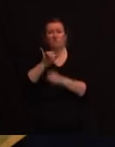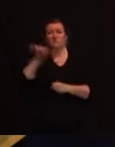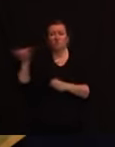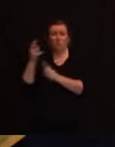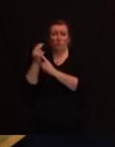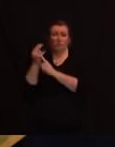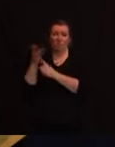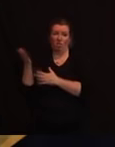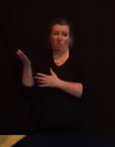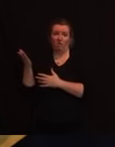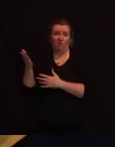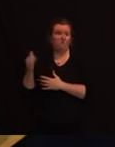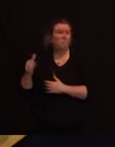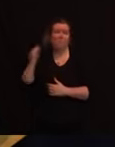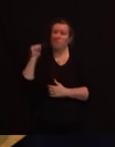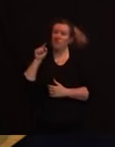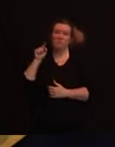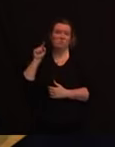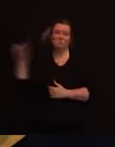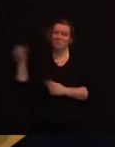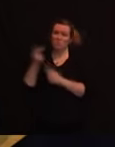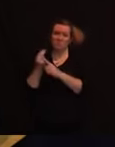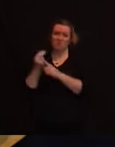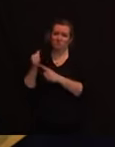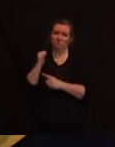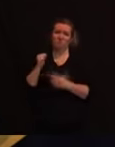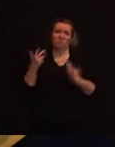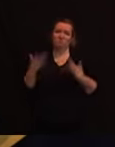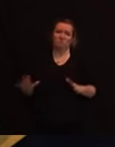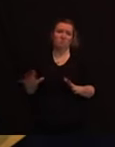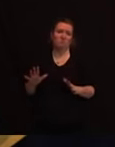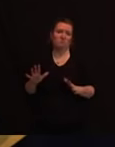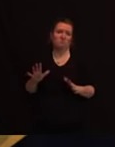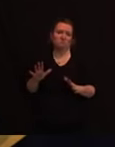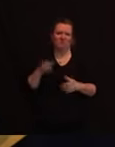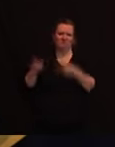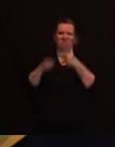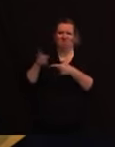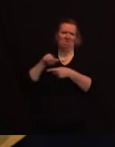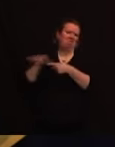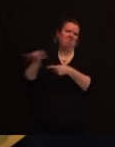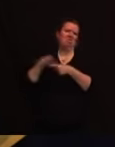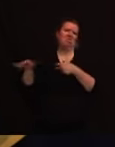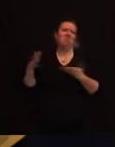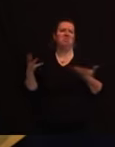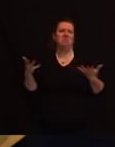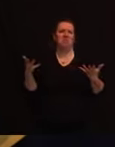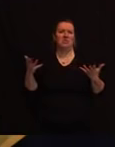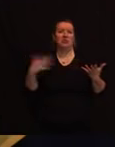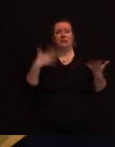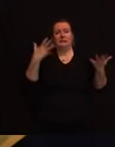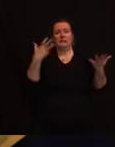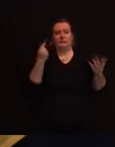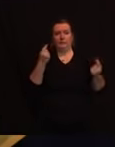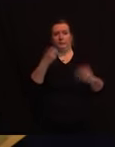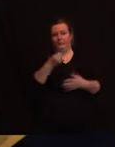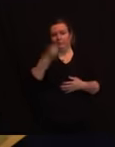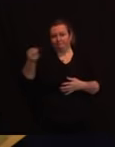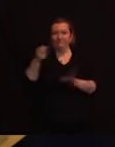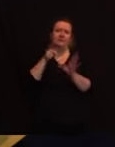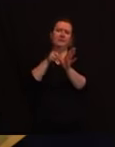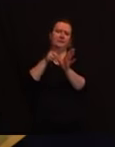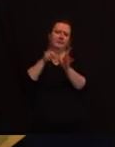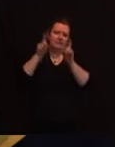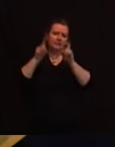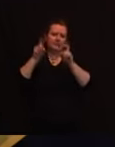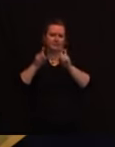the hotel, cited some obscene things, and ultimately was admitted for psychiatric testing.